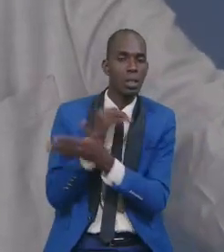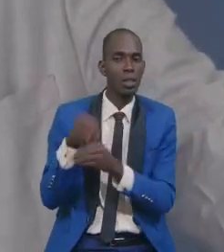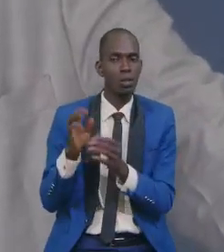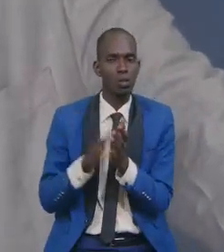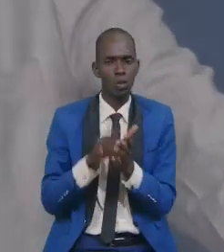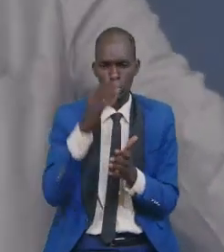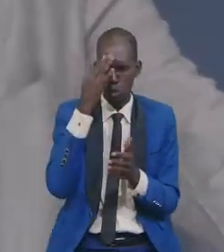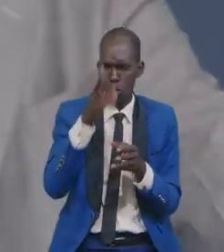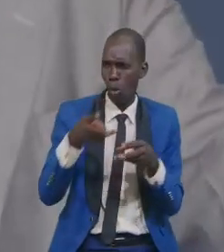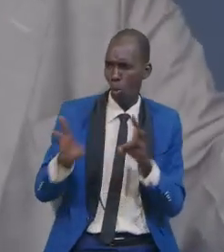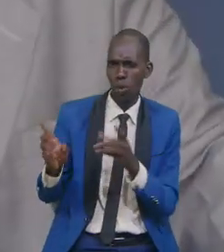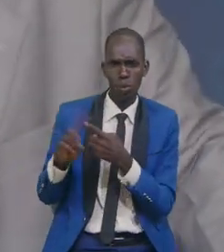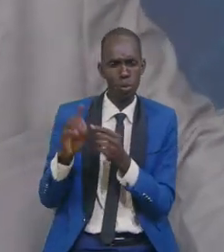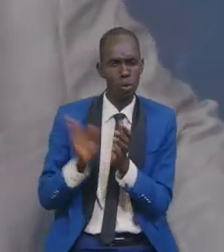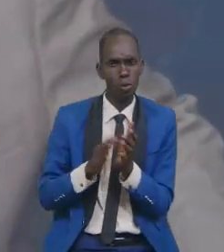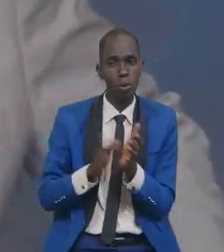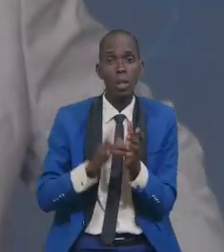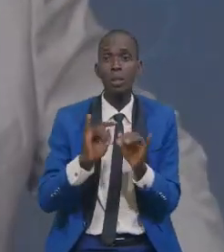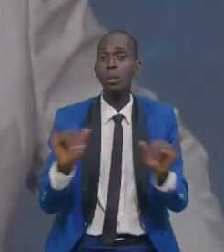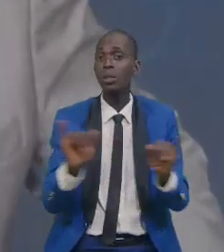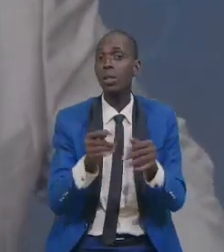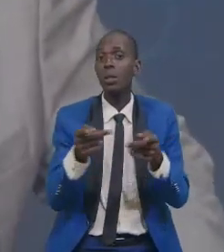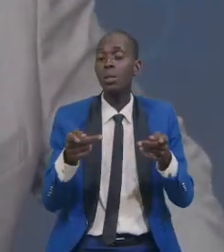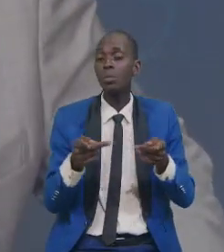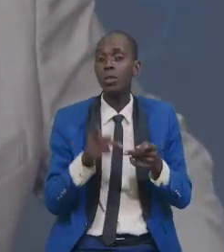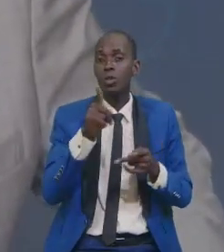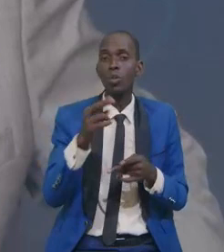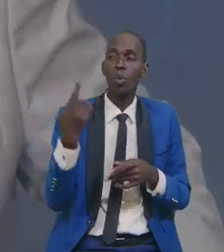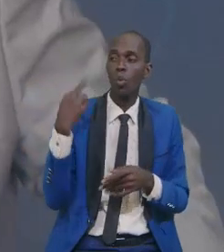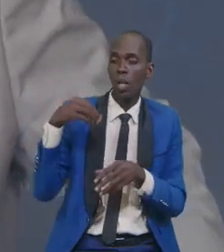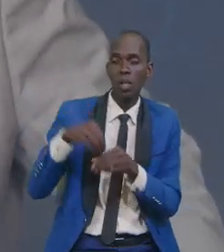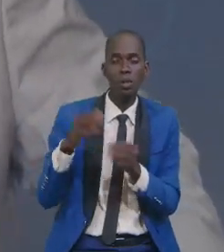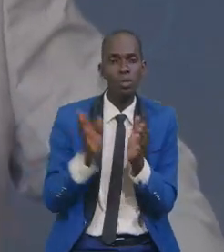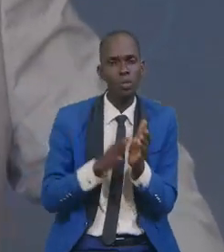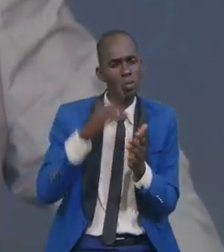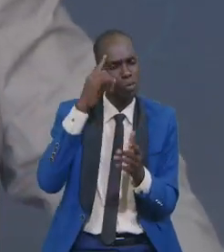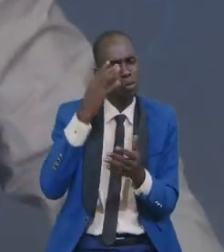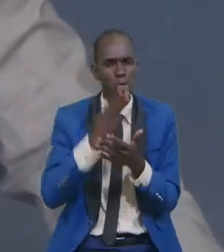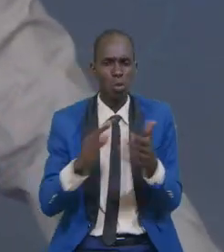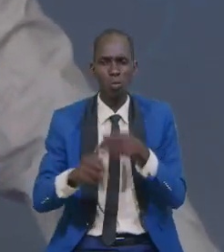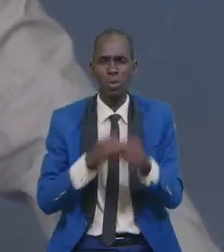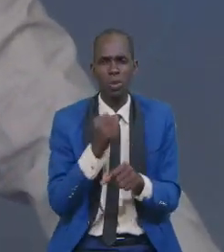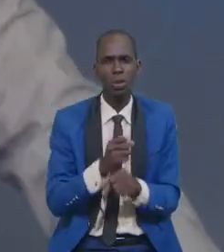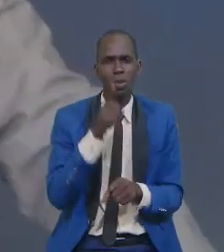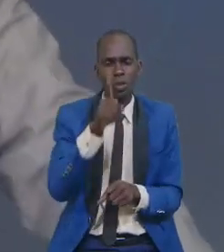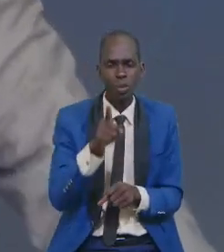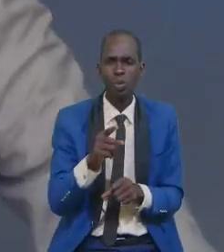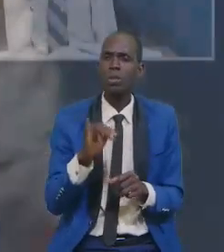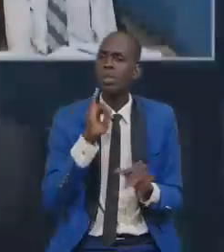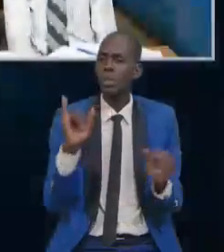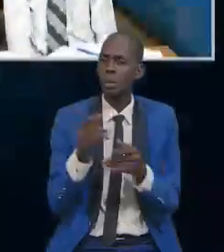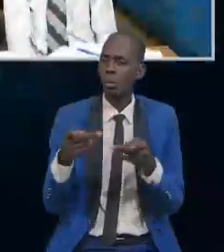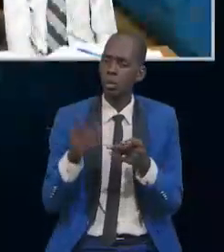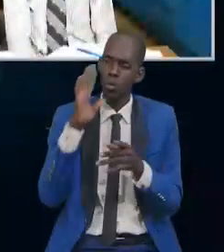your colleges, the same place you did, you know, all those years, the same place you are going to get that certificate,